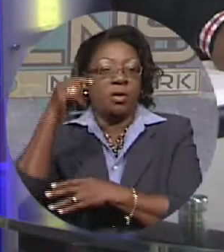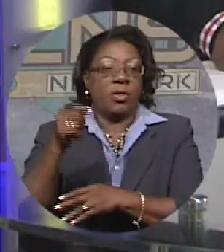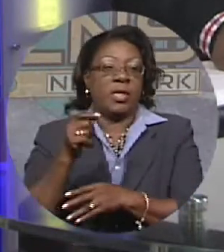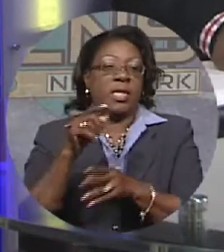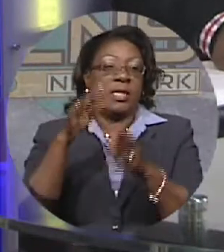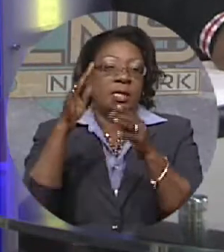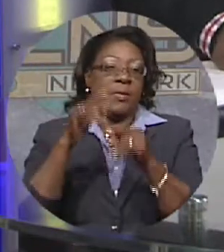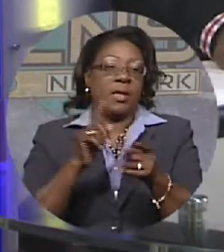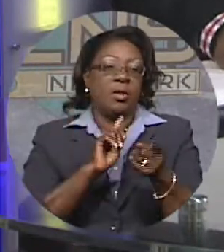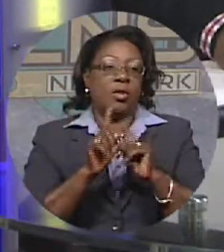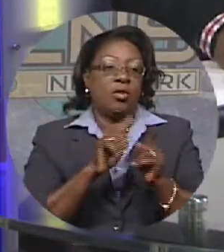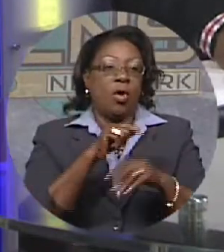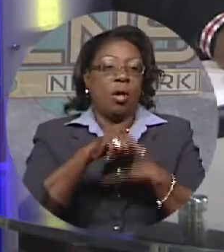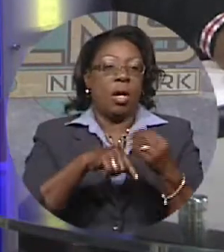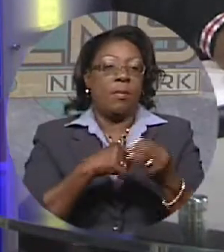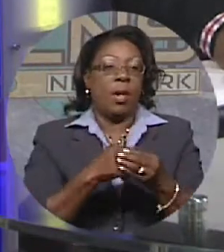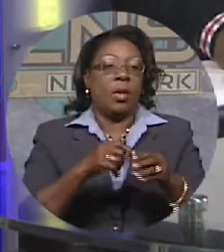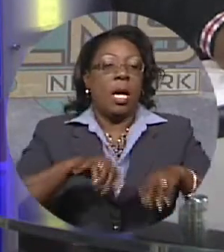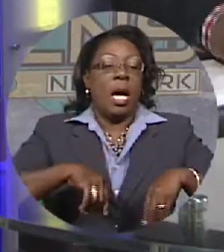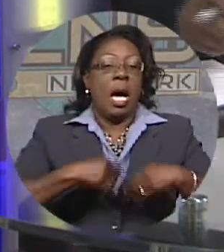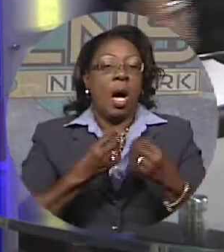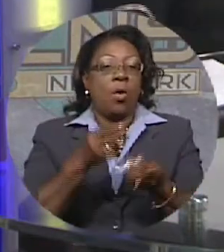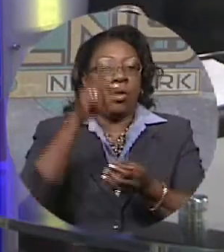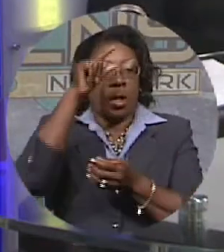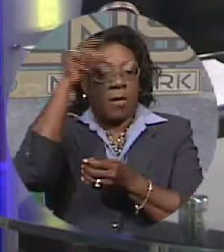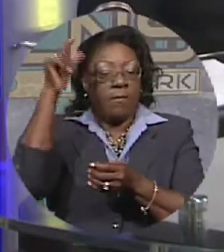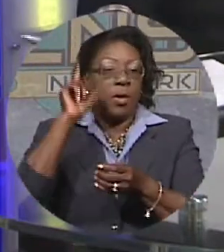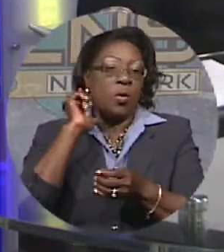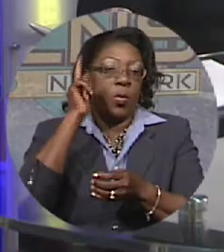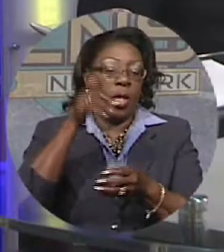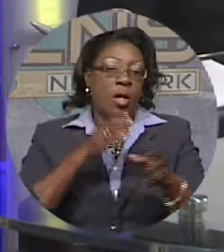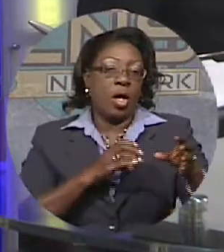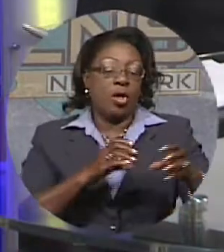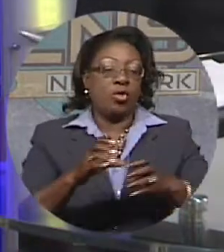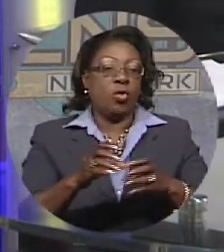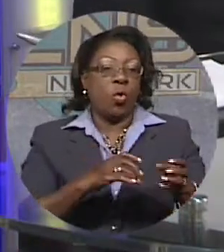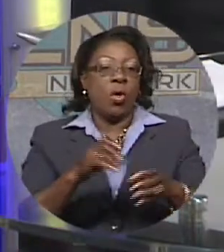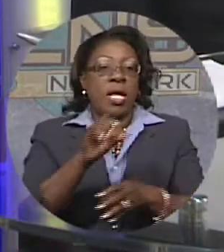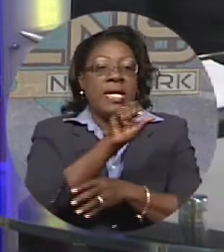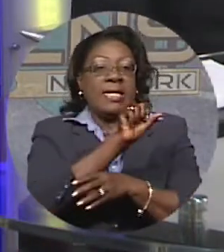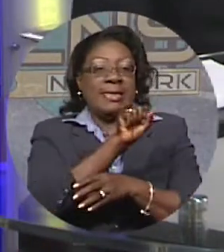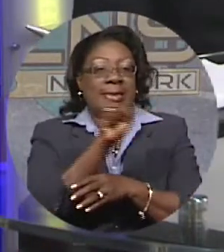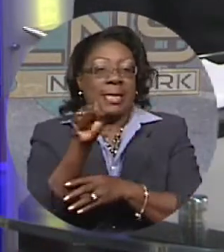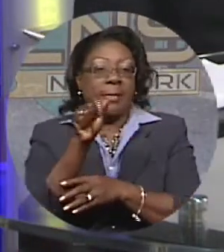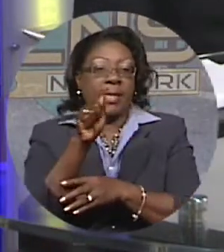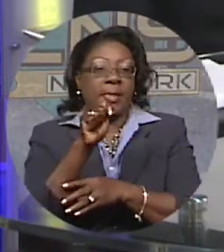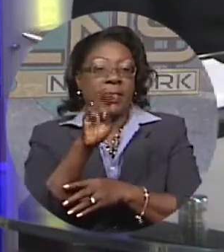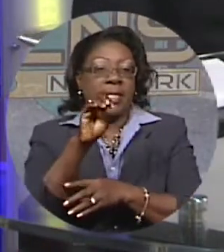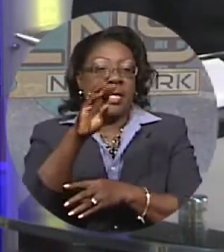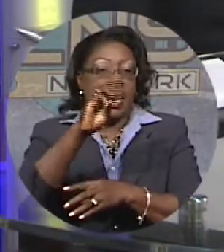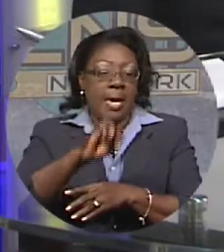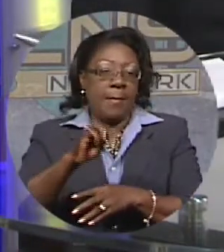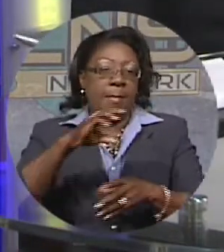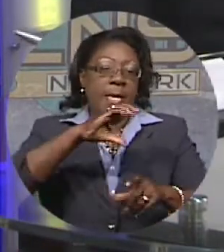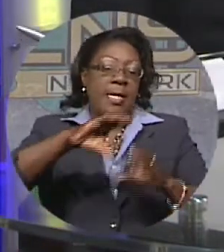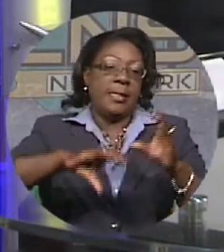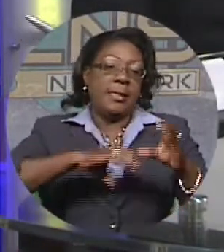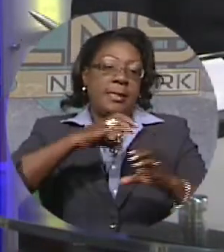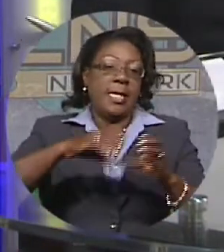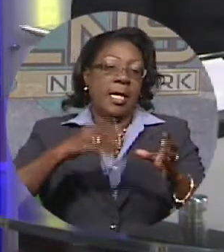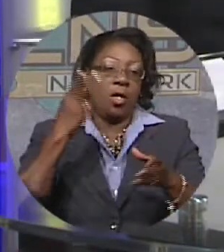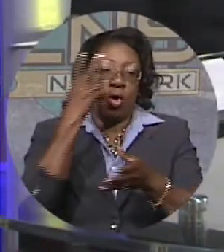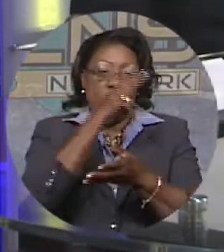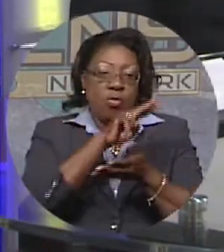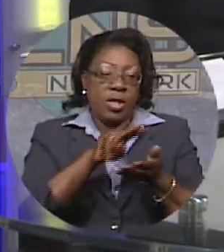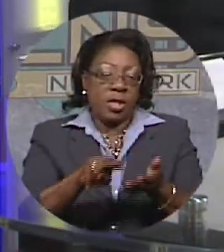expected to address just how the government will police the controversial stem cell research industry and enforce the necessary